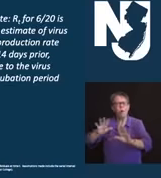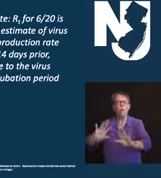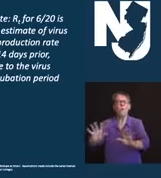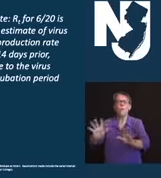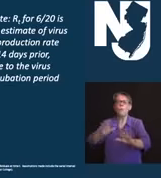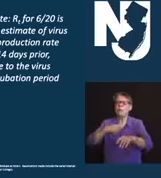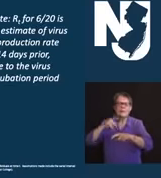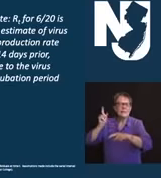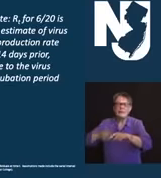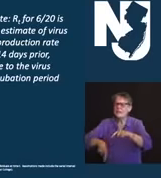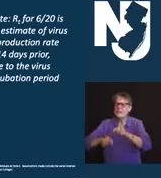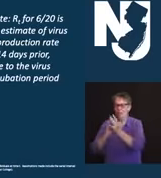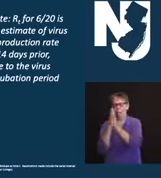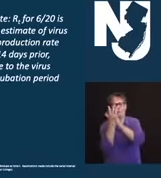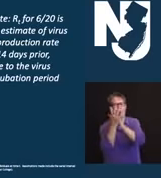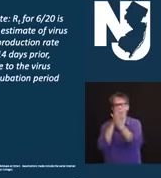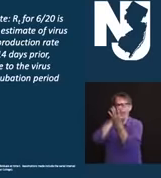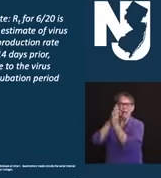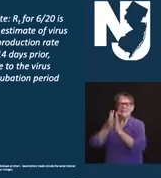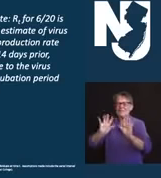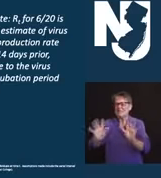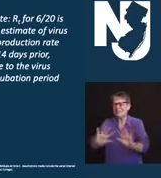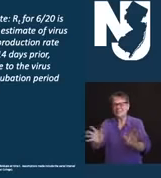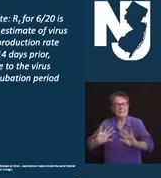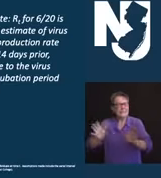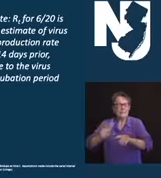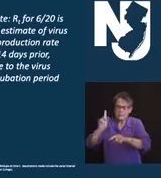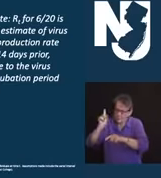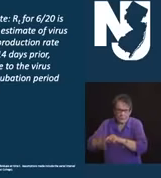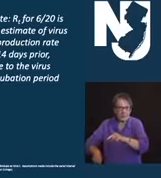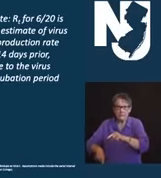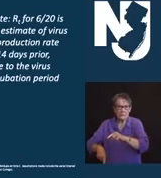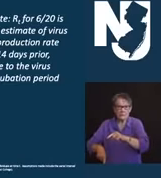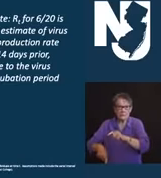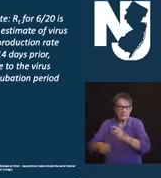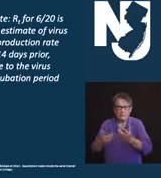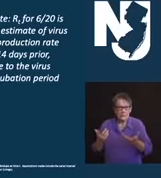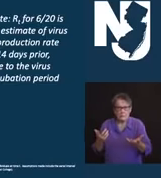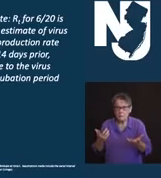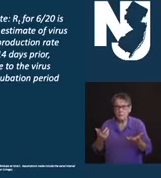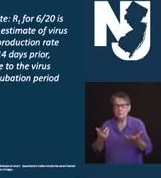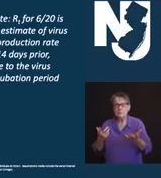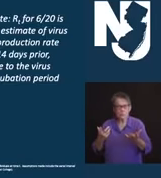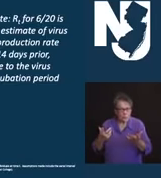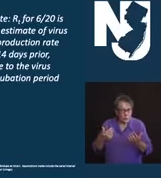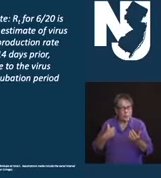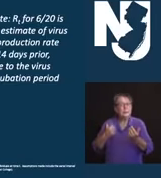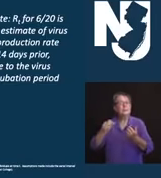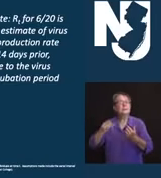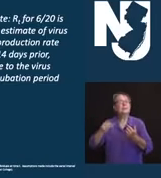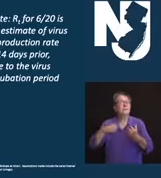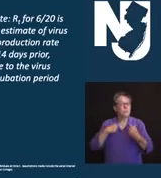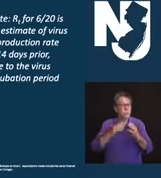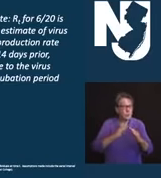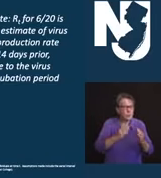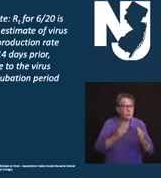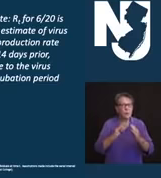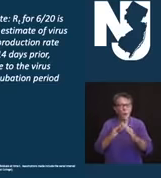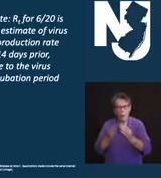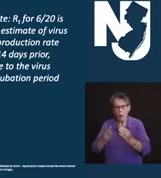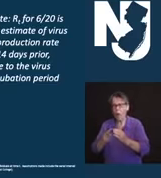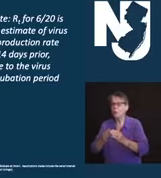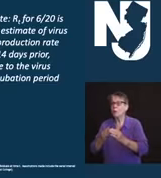steps based on extraordinarily positive data, but we don't want to look like the other states that have gone through hell and now